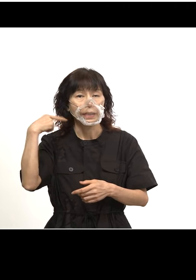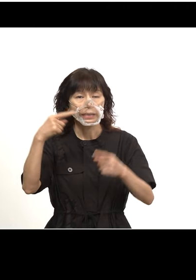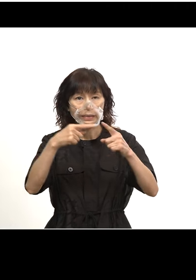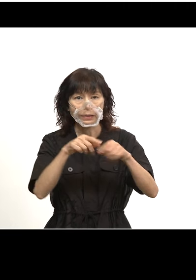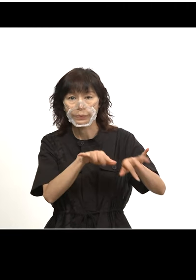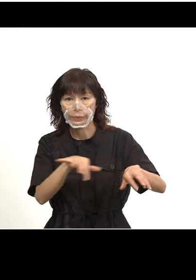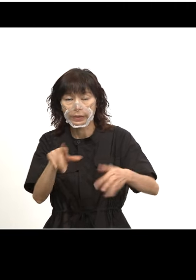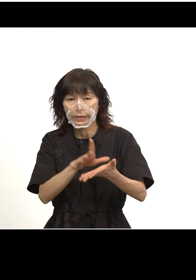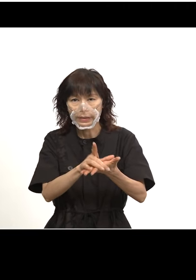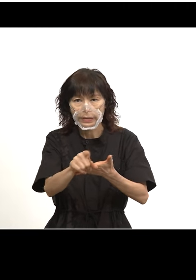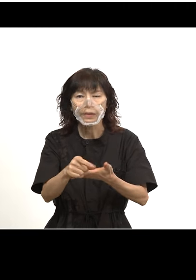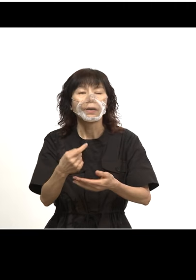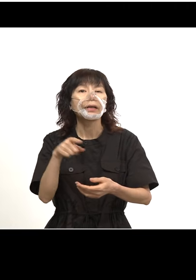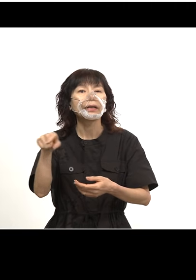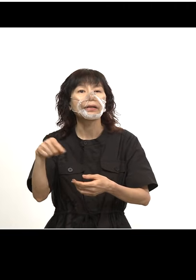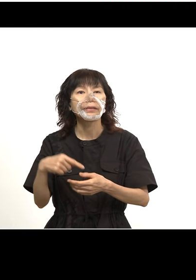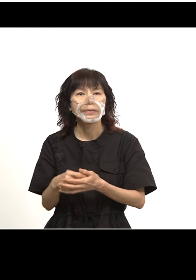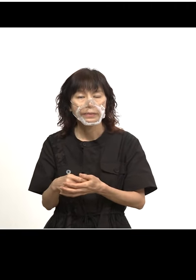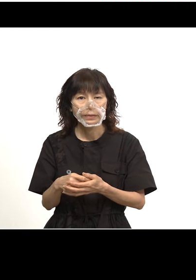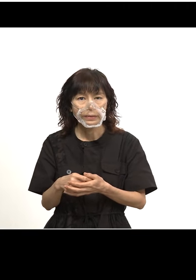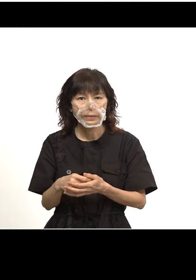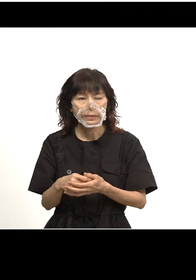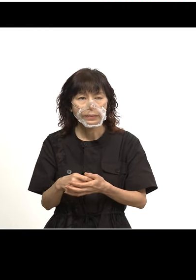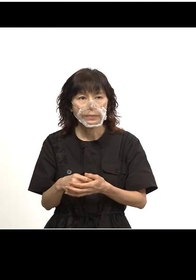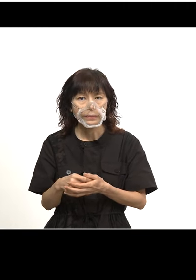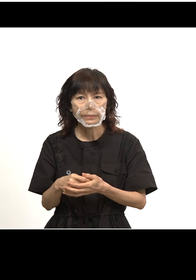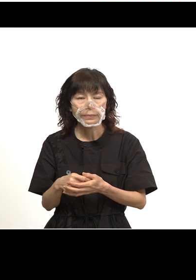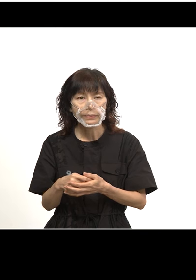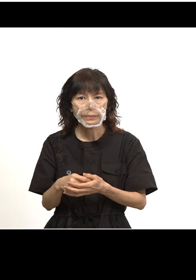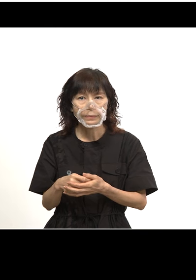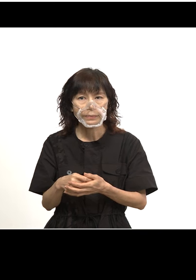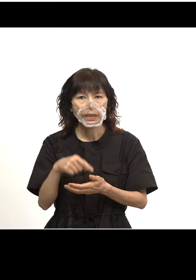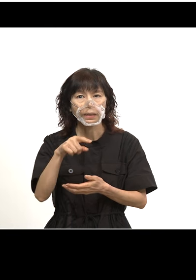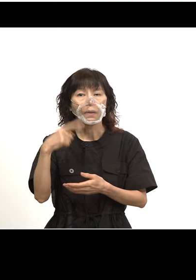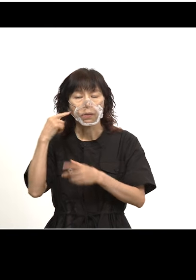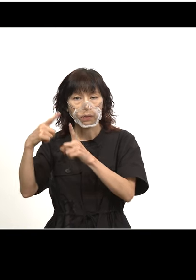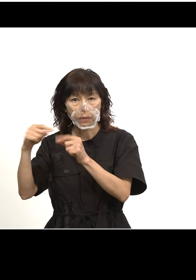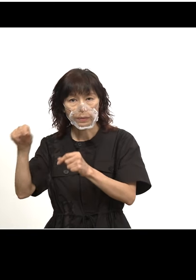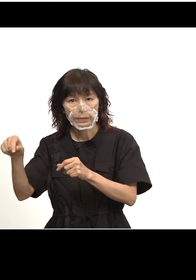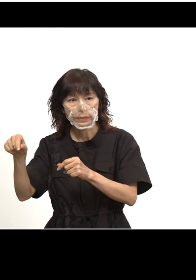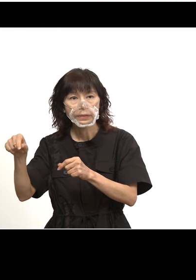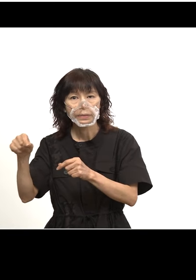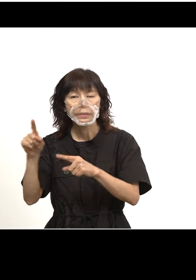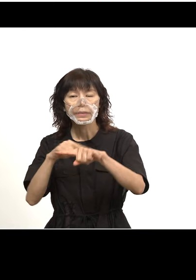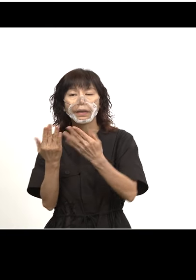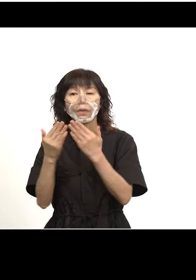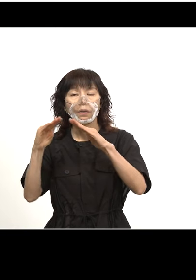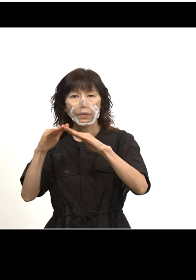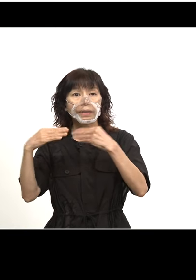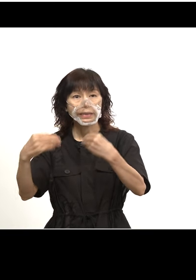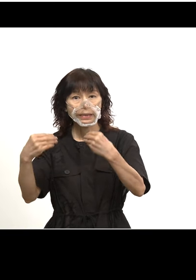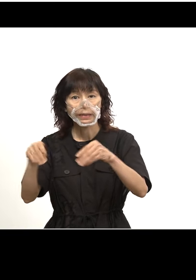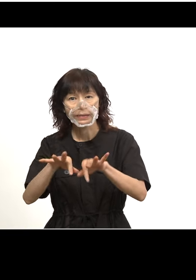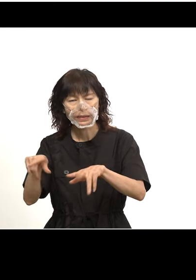Suzhou University. He is also a performer, lecturer, and writer whose activities span the divide between academia and